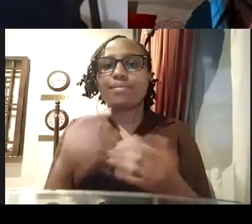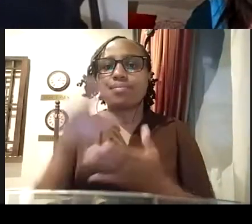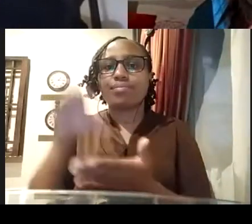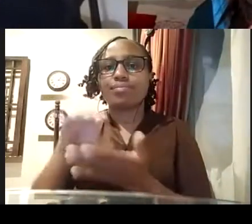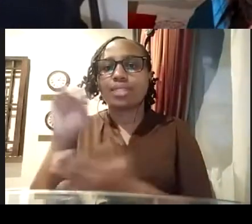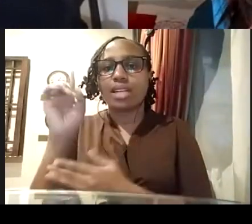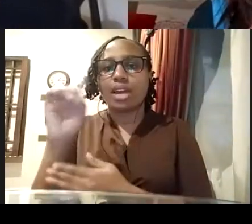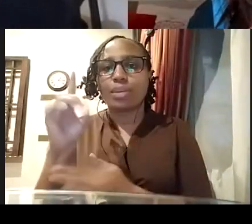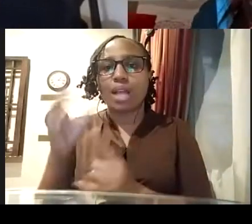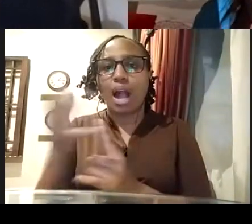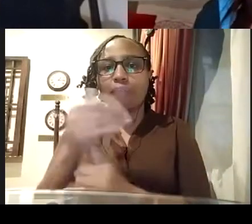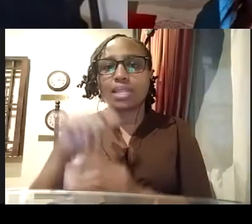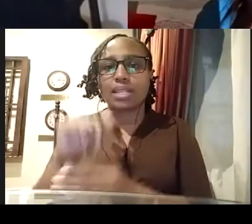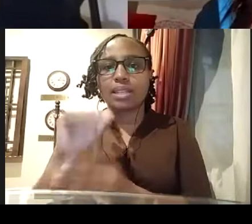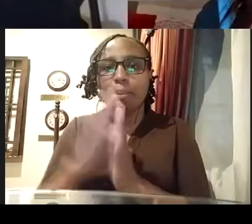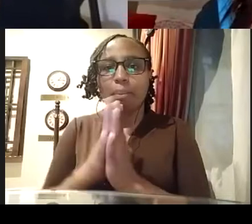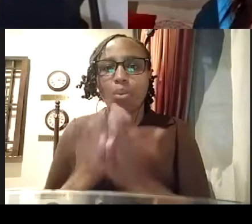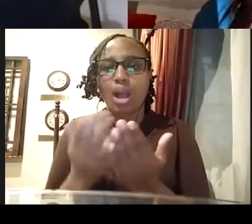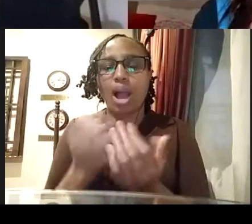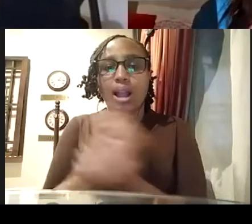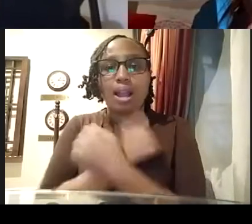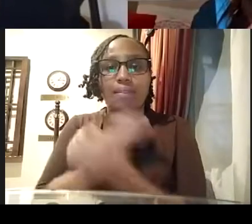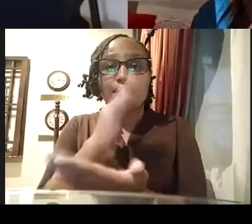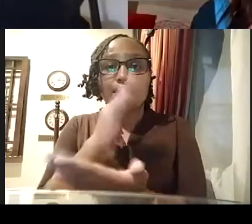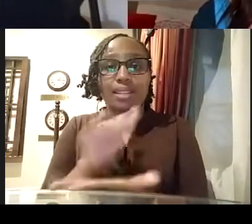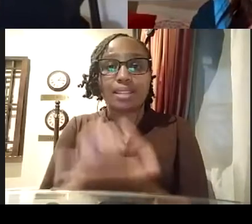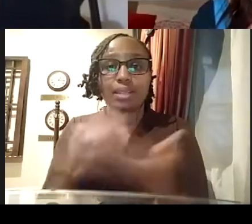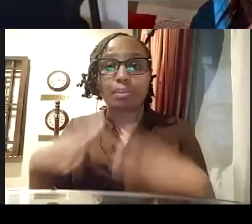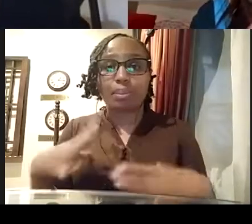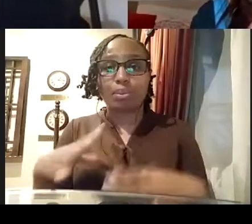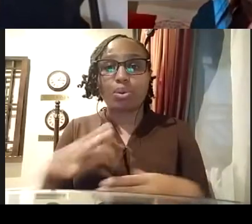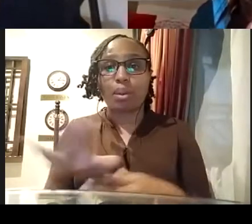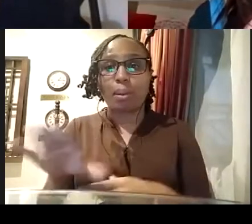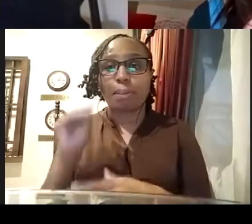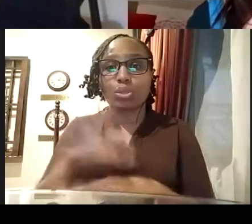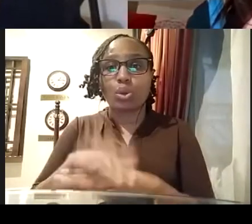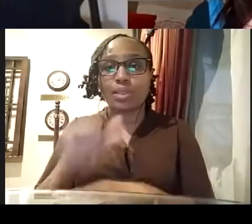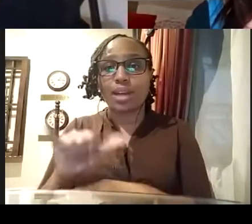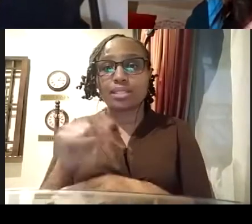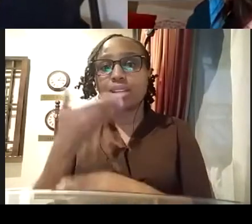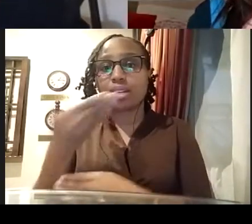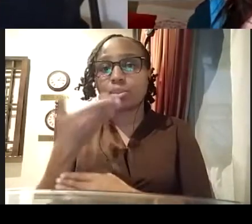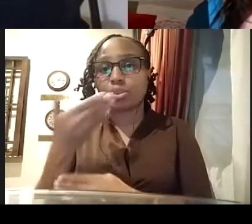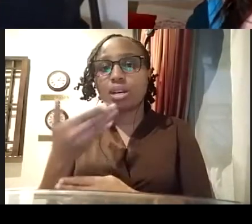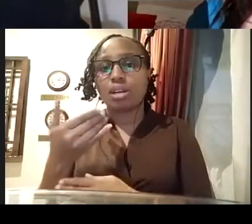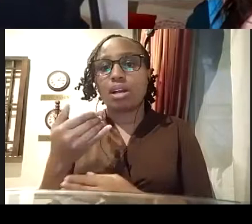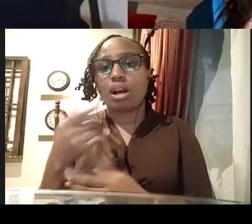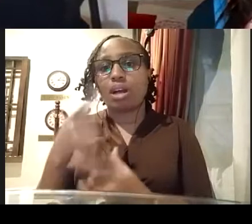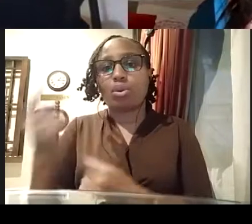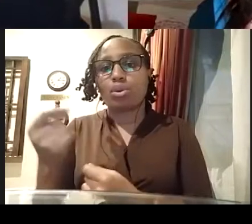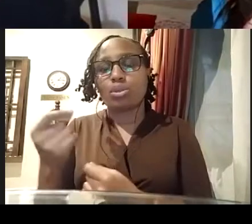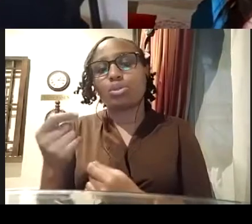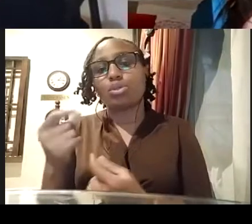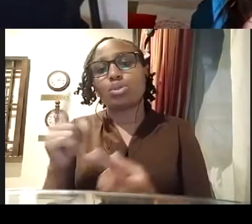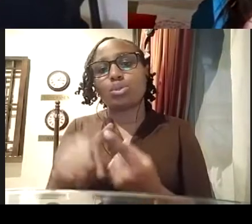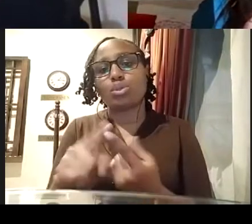book. And I loved the fact that people really picked up on that in the responses. So I'm just going to try and find the response, because I thought it was absolutely